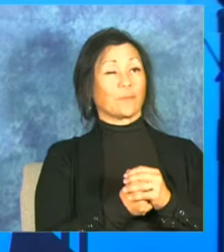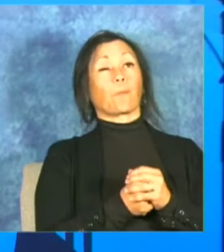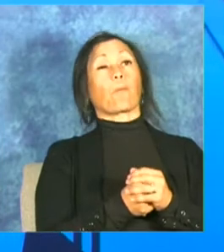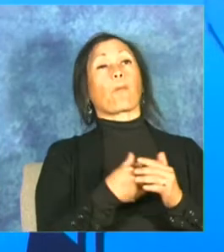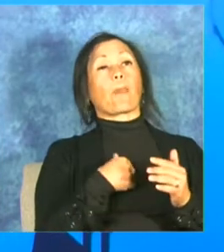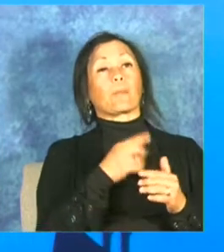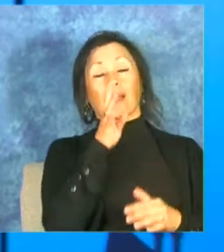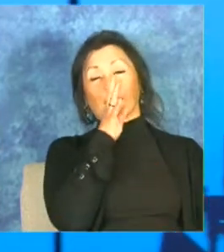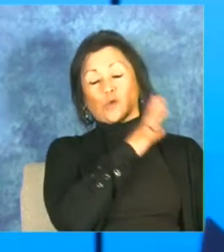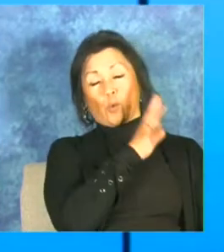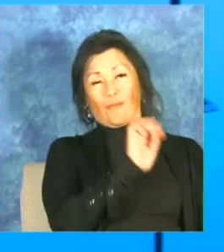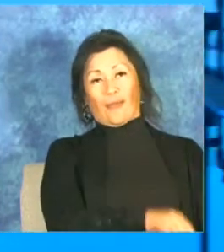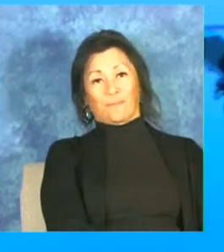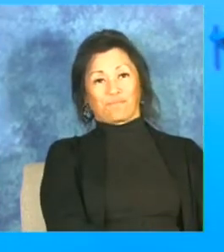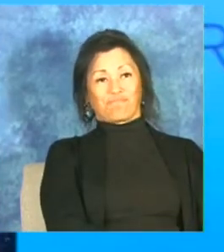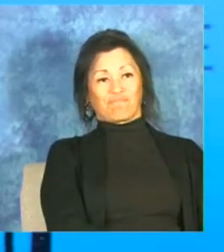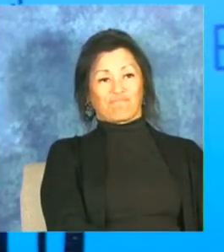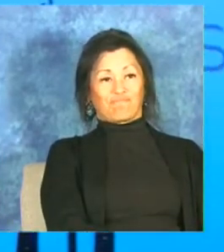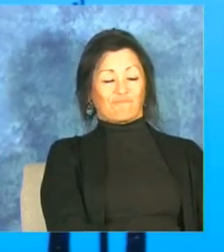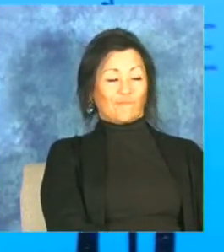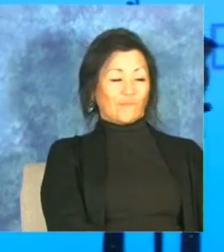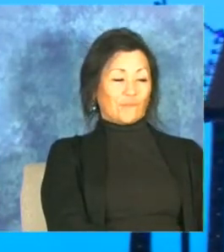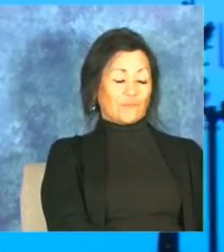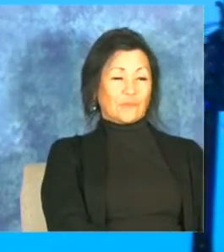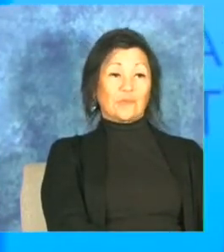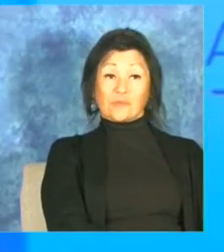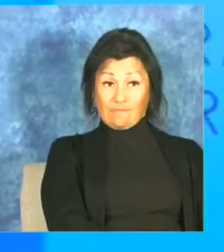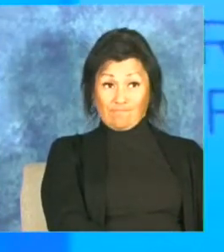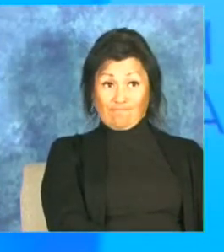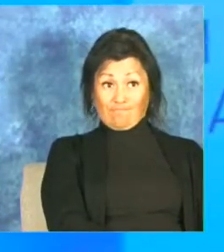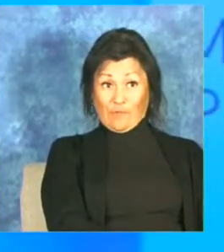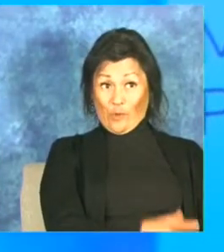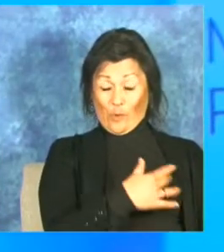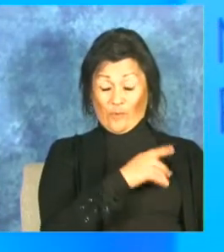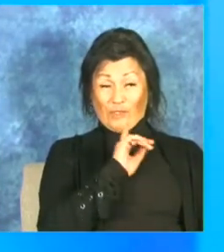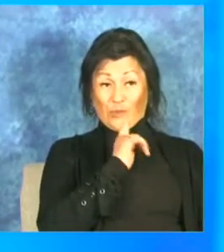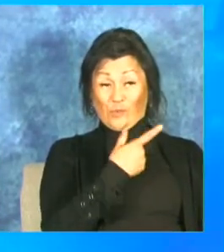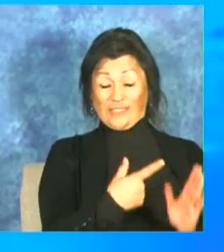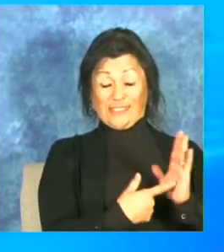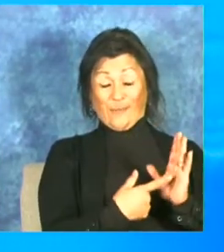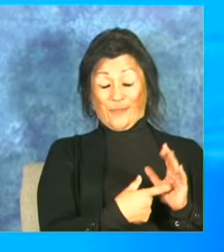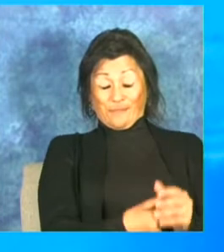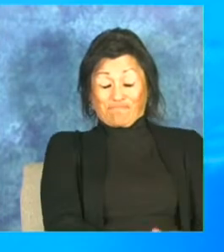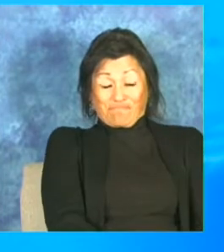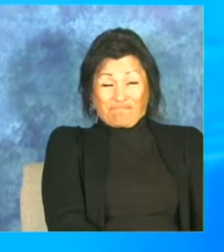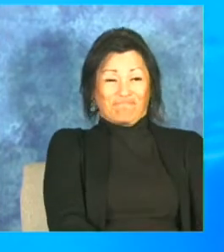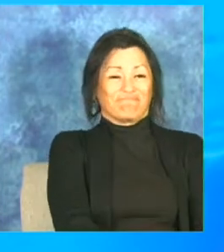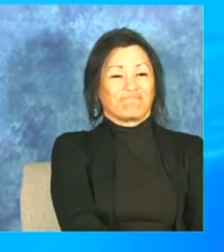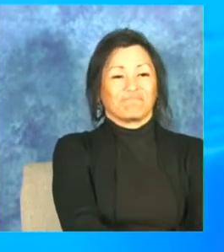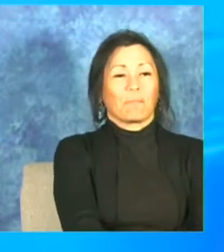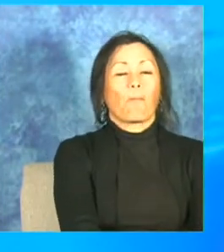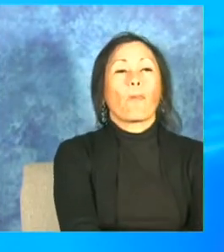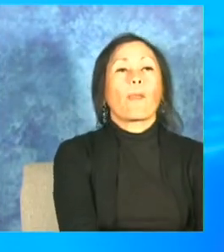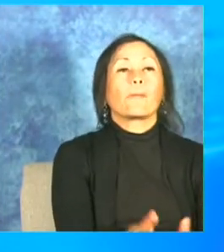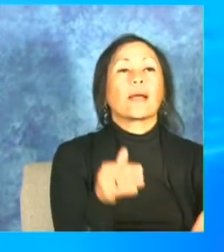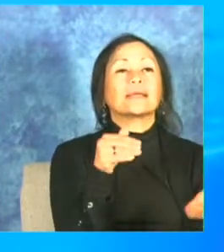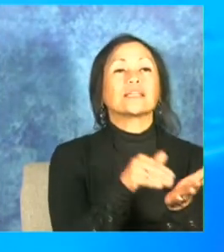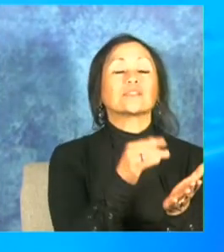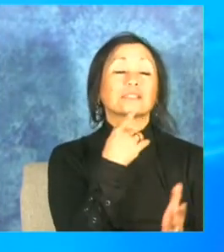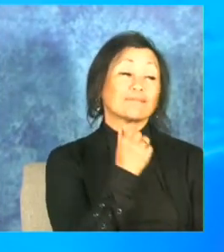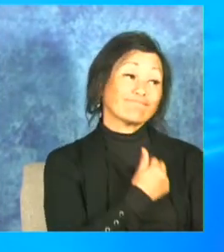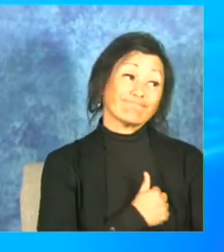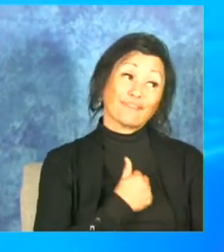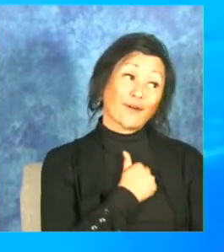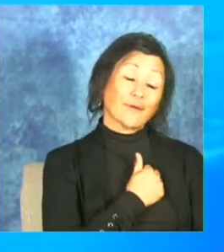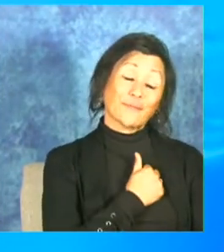I'm ignoring it. How about that for giving you a real example? And when the doctor says, I'm sorry,